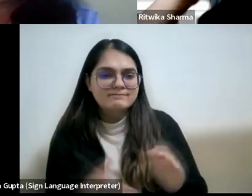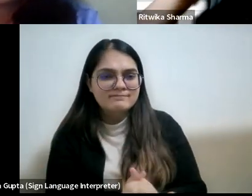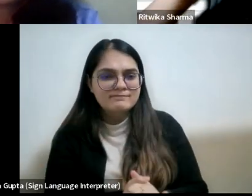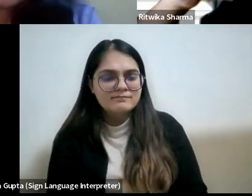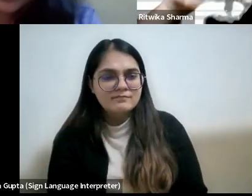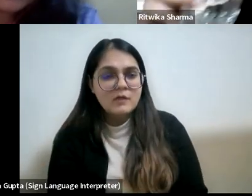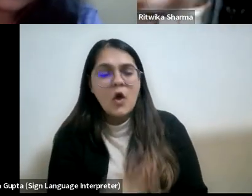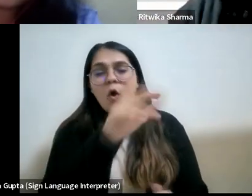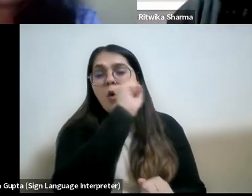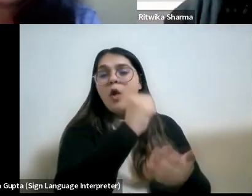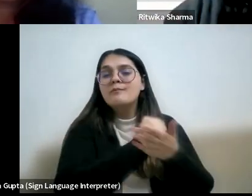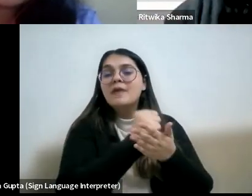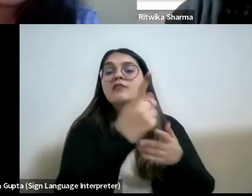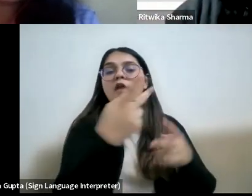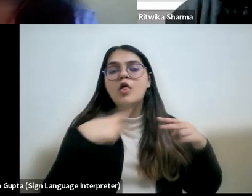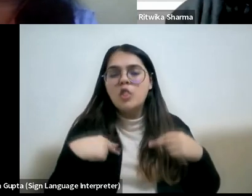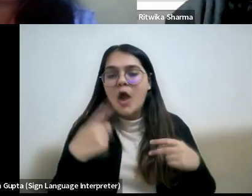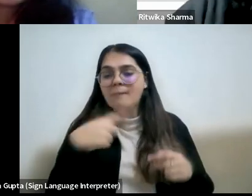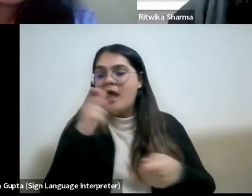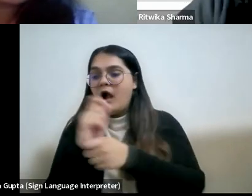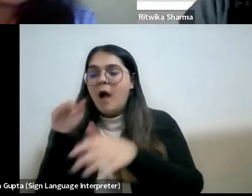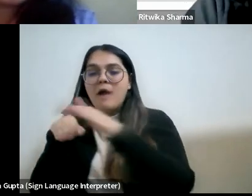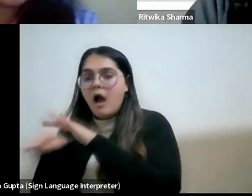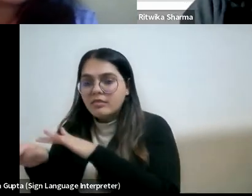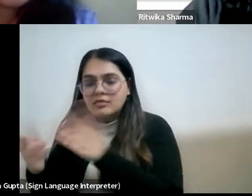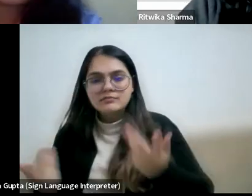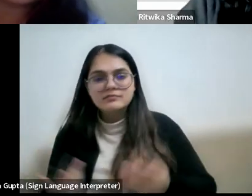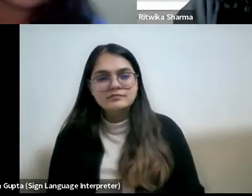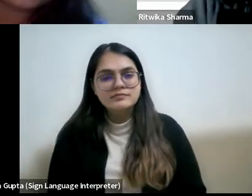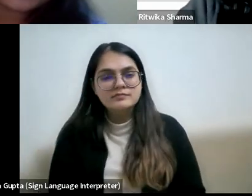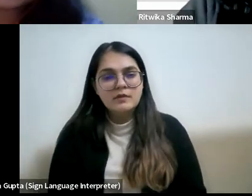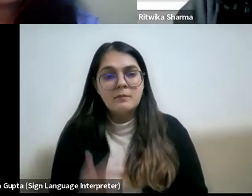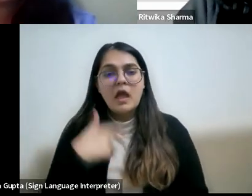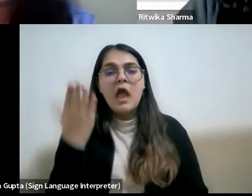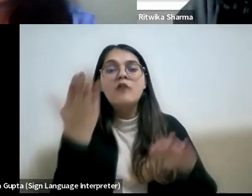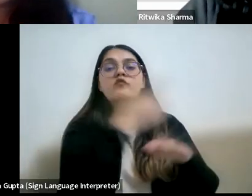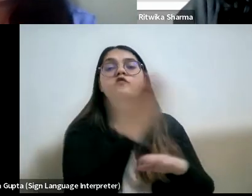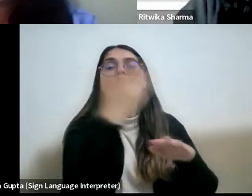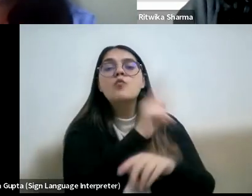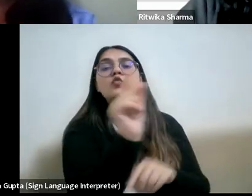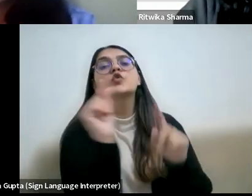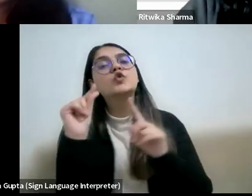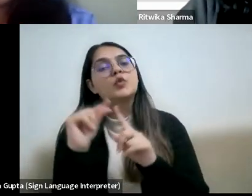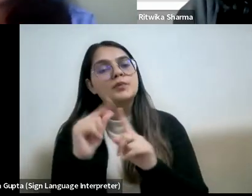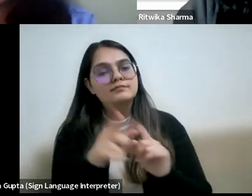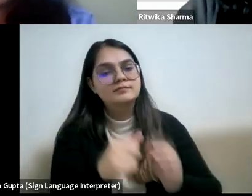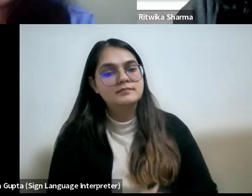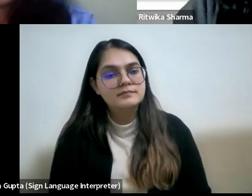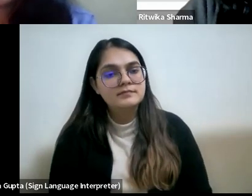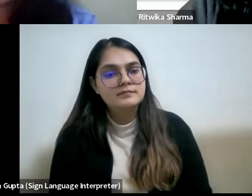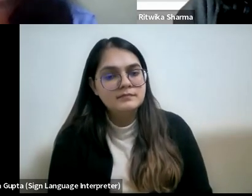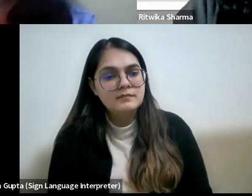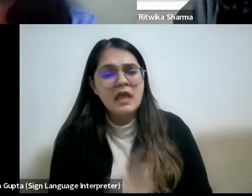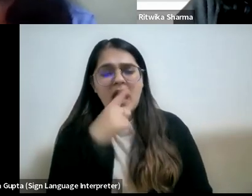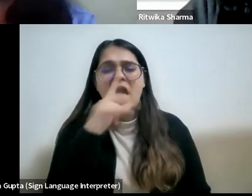of a practicing lawyer, of being in the fields, of being from Eastern UP myself, and being in other